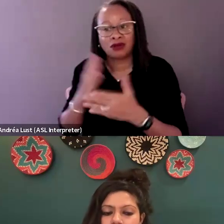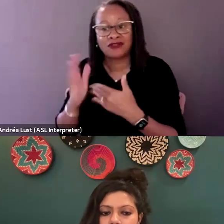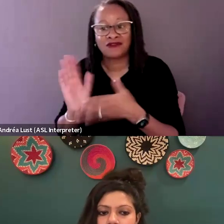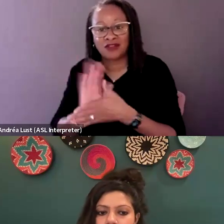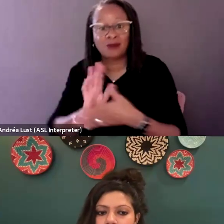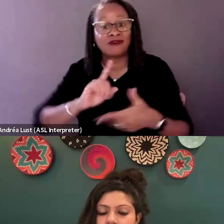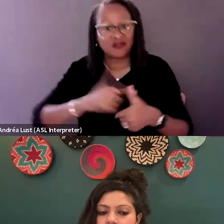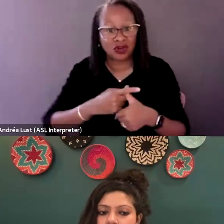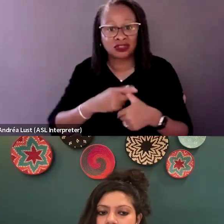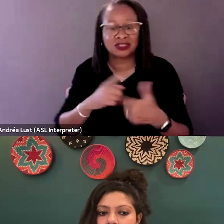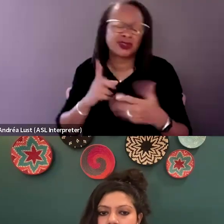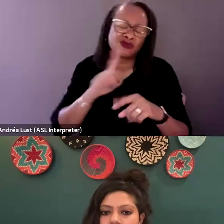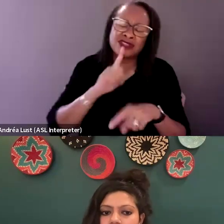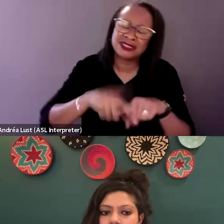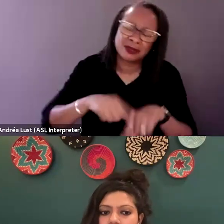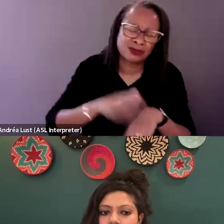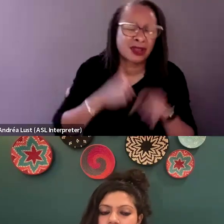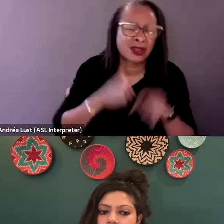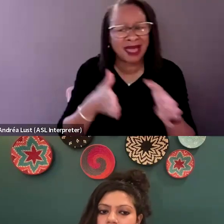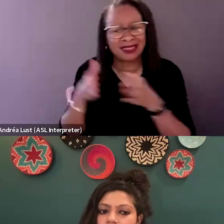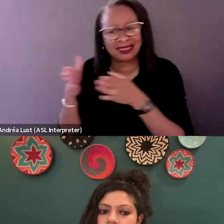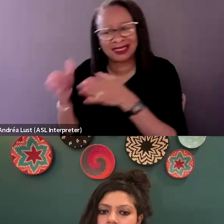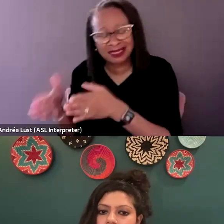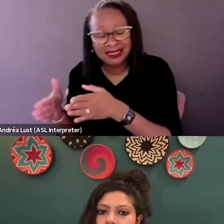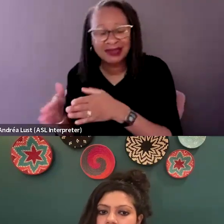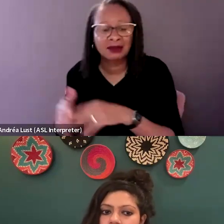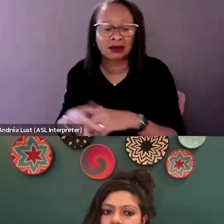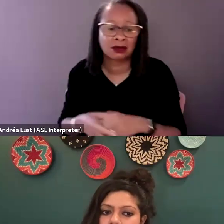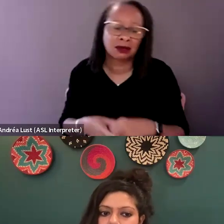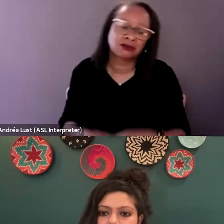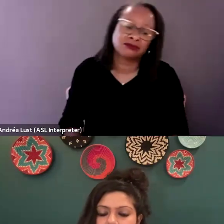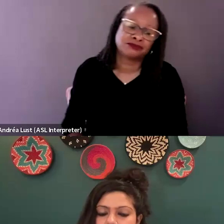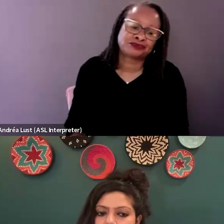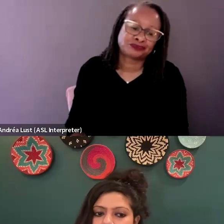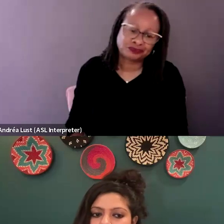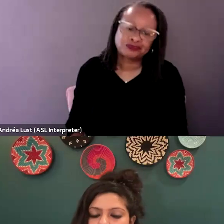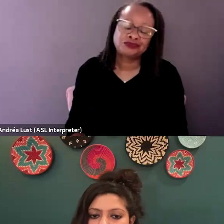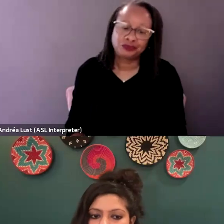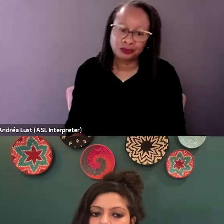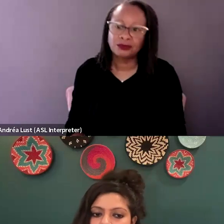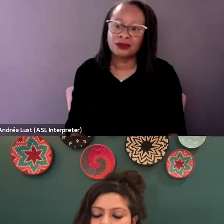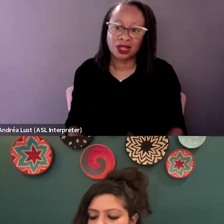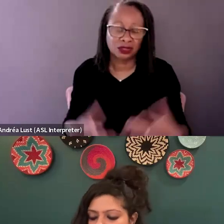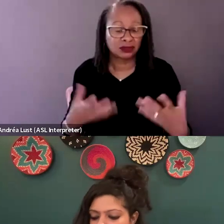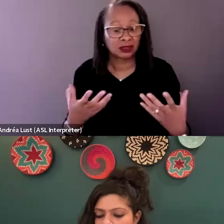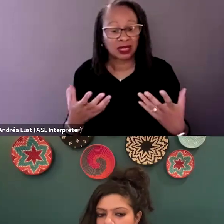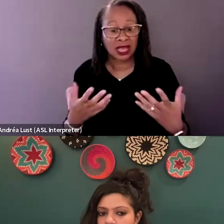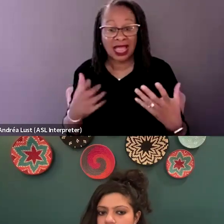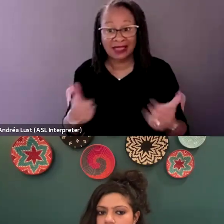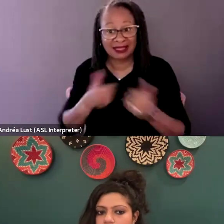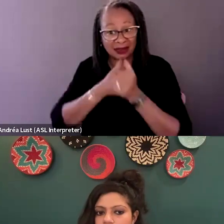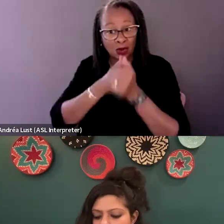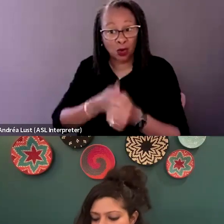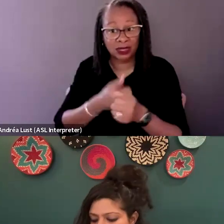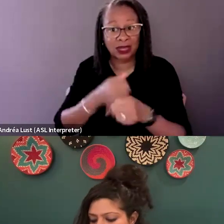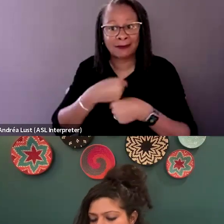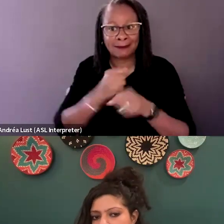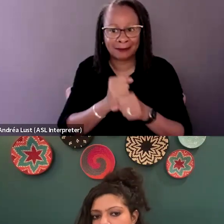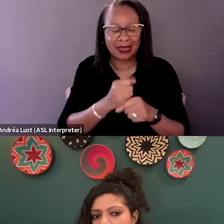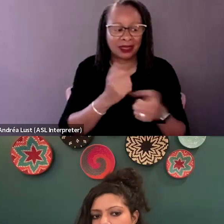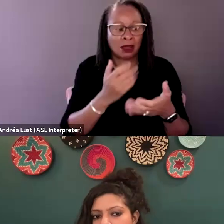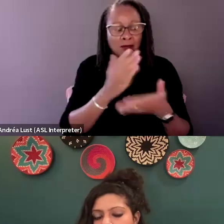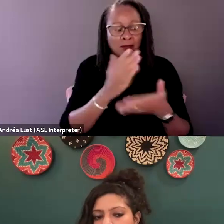the shots about the films the way you want to make them. How do you guys actually feel that you are in position of power when